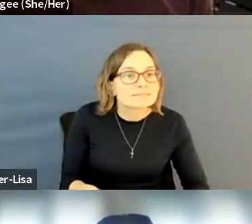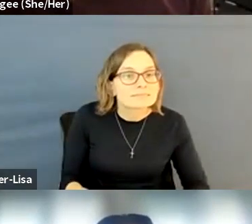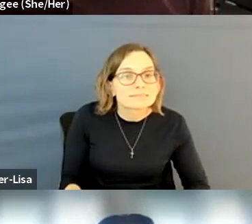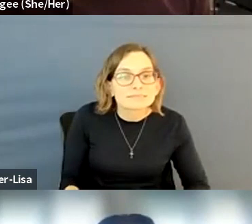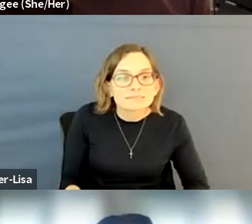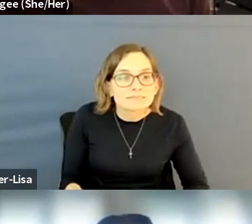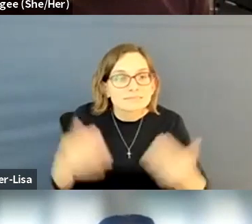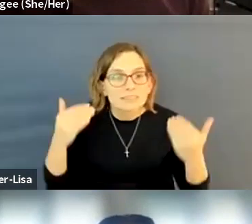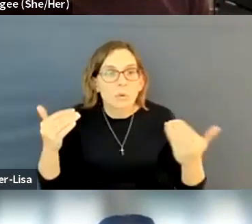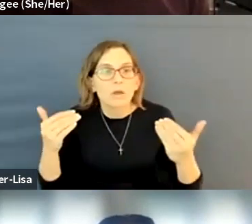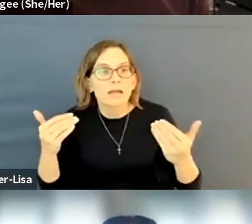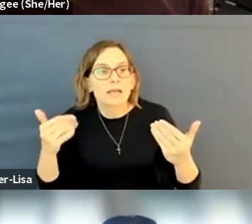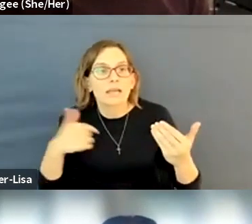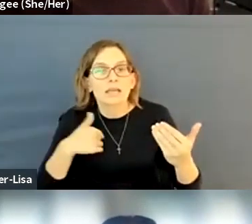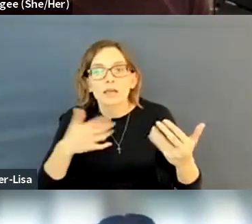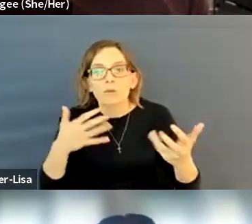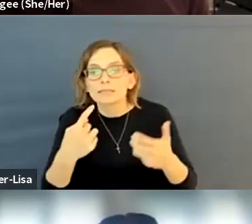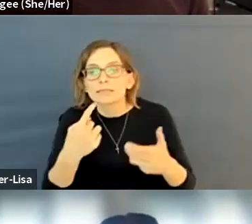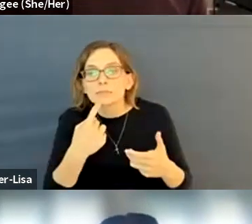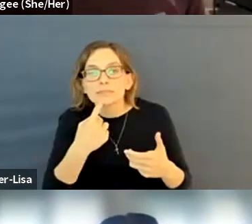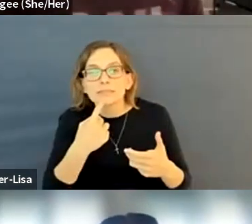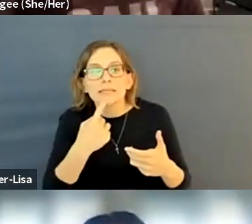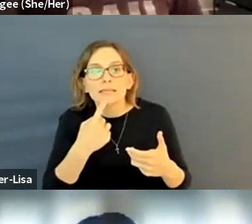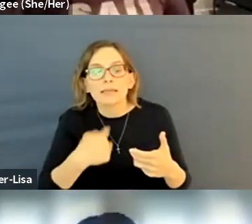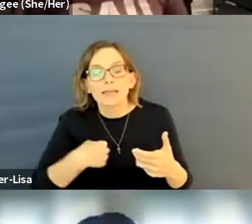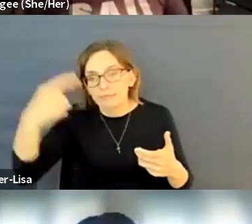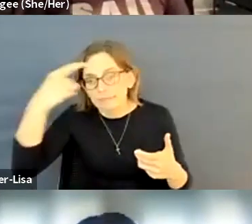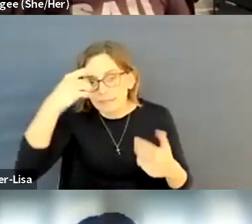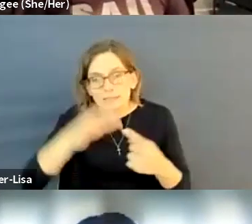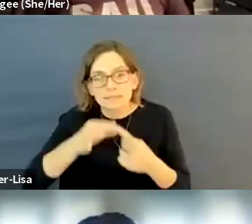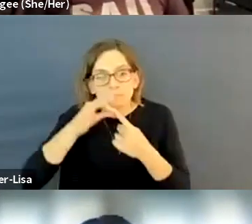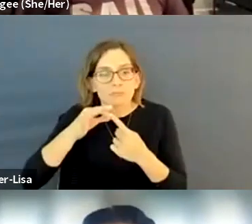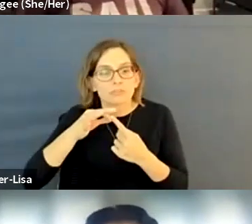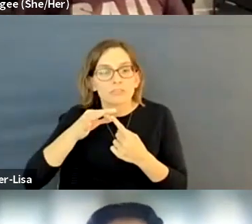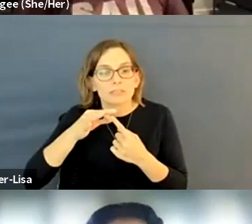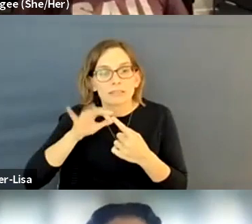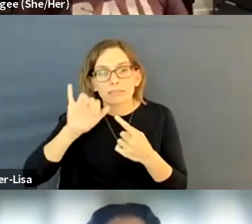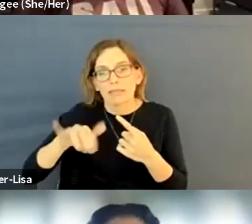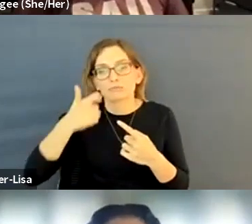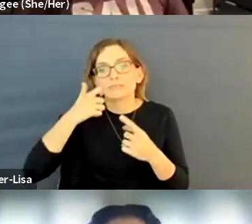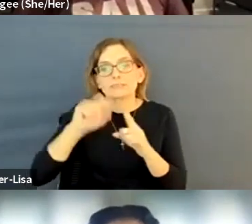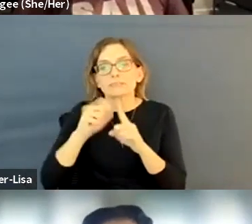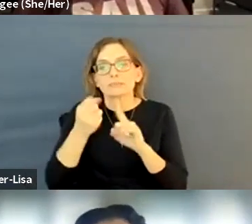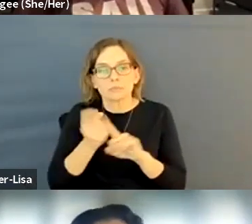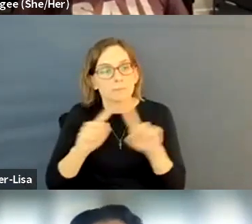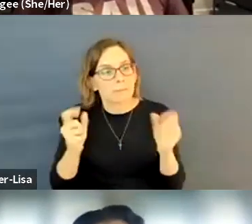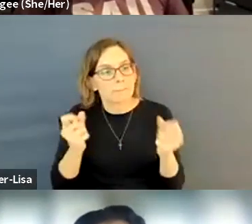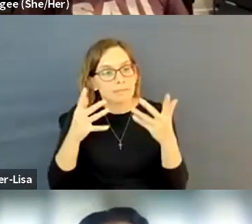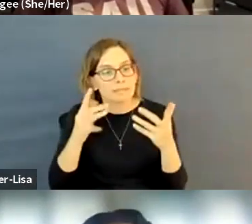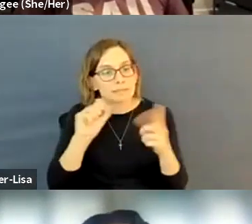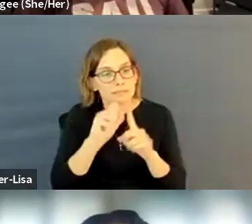Sure, I'll go ahead. I was just going to say that I think, especially in the last situation, but in many situations, framing